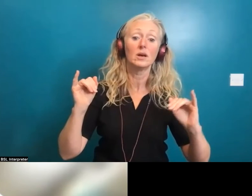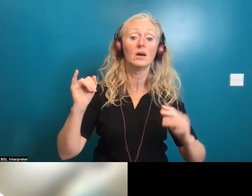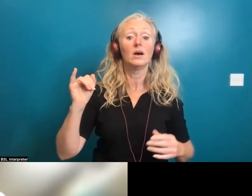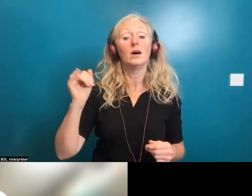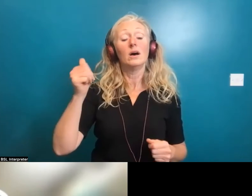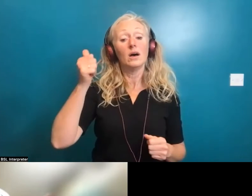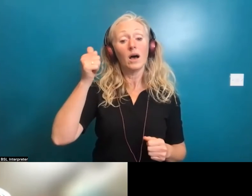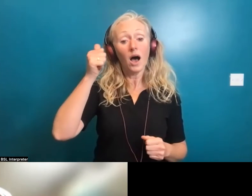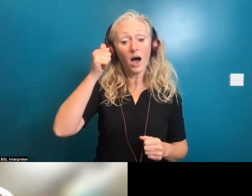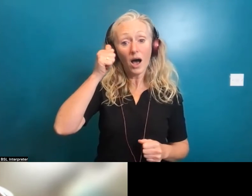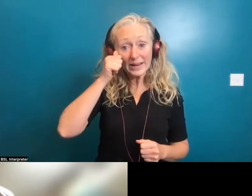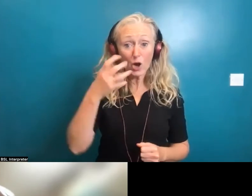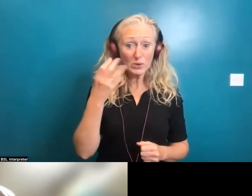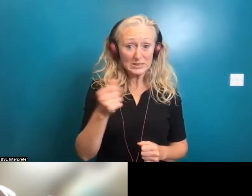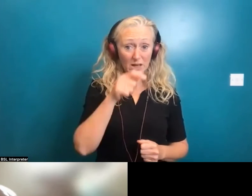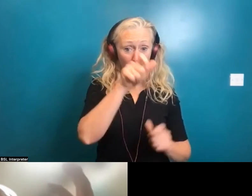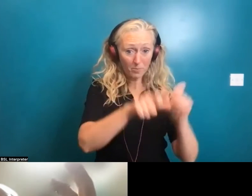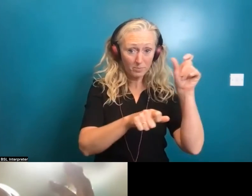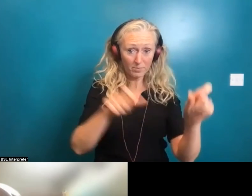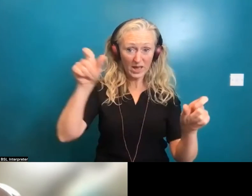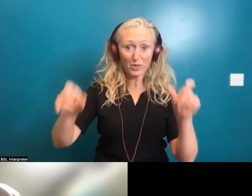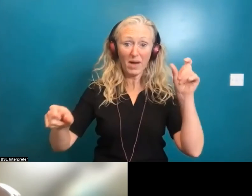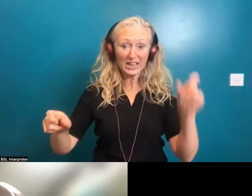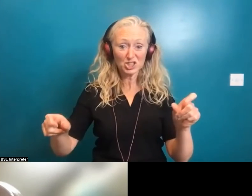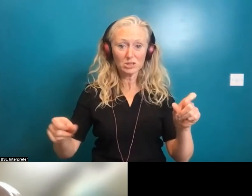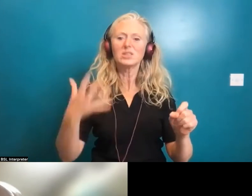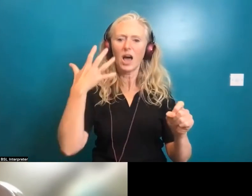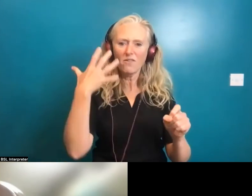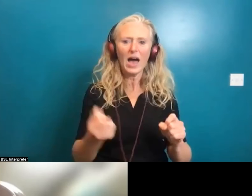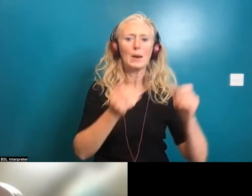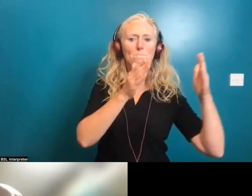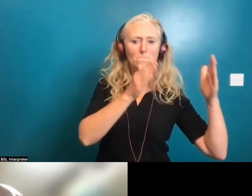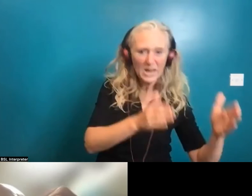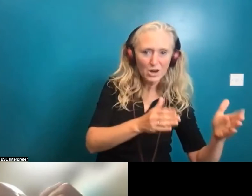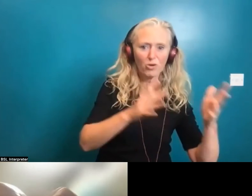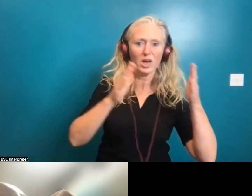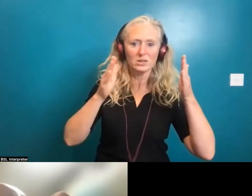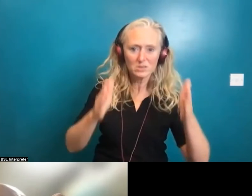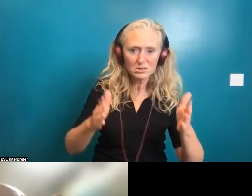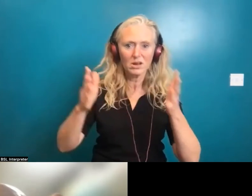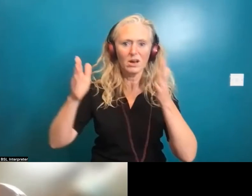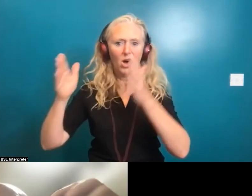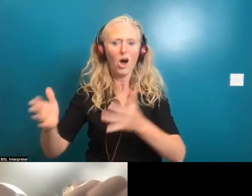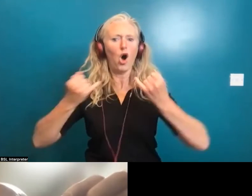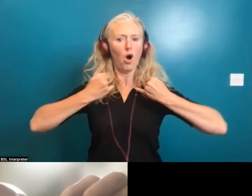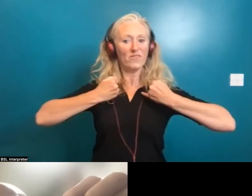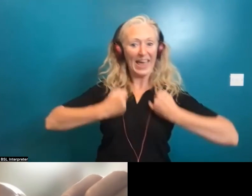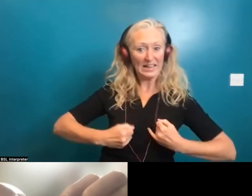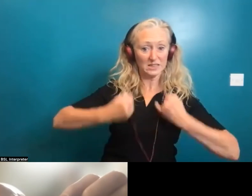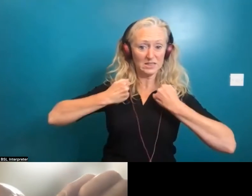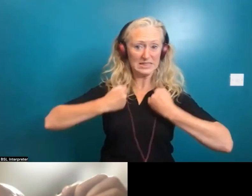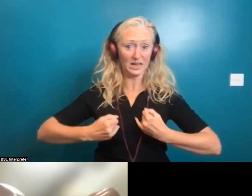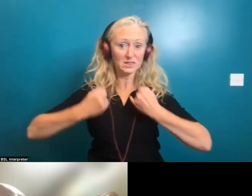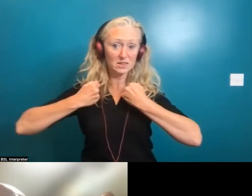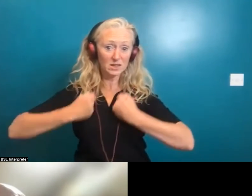periods of significant systemic unwellness. They've been sick for whatever reason, and that has coincided